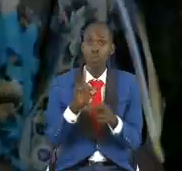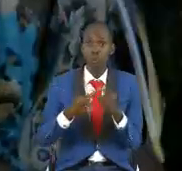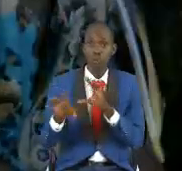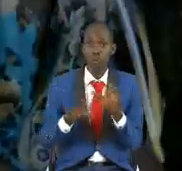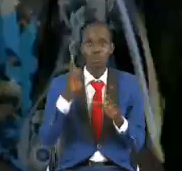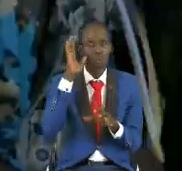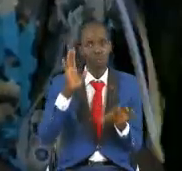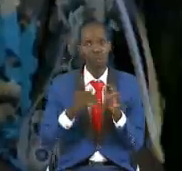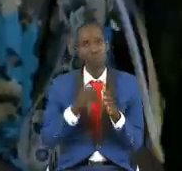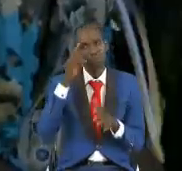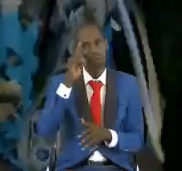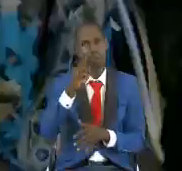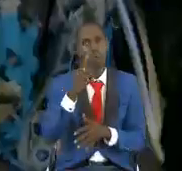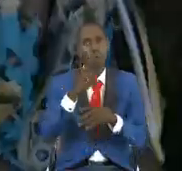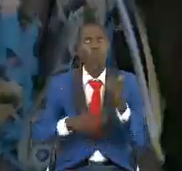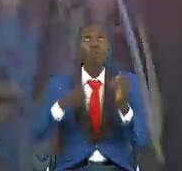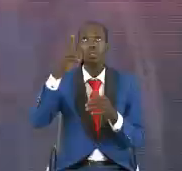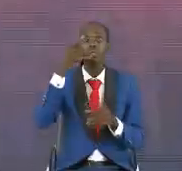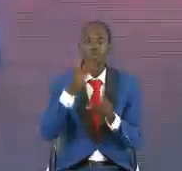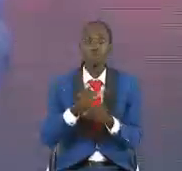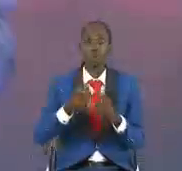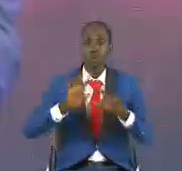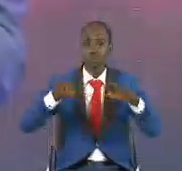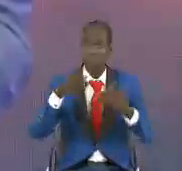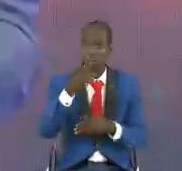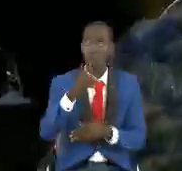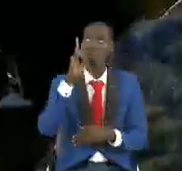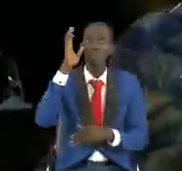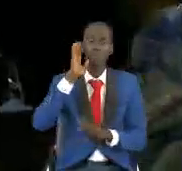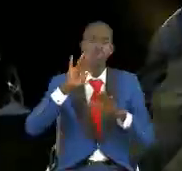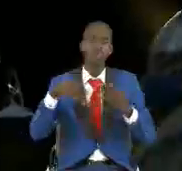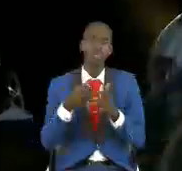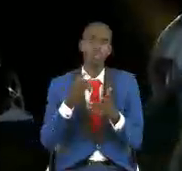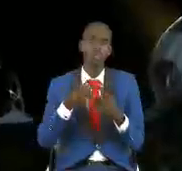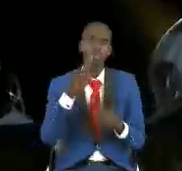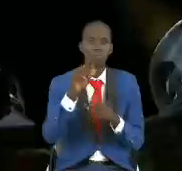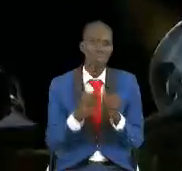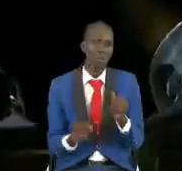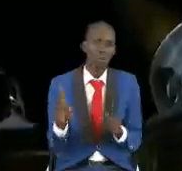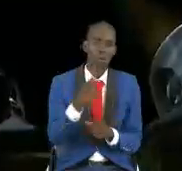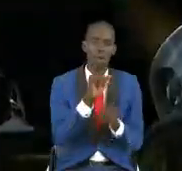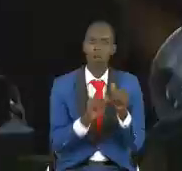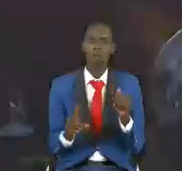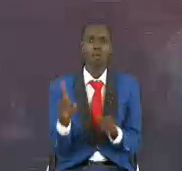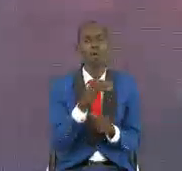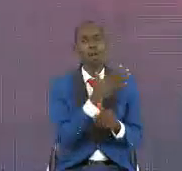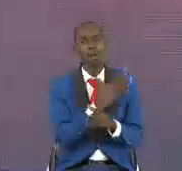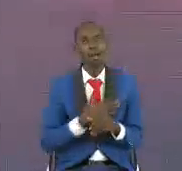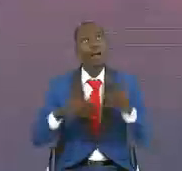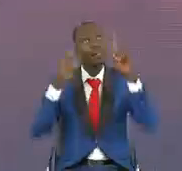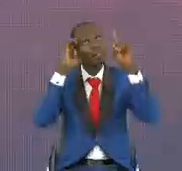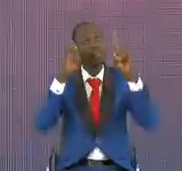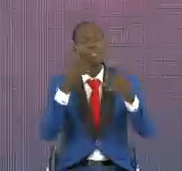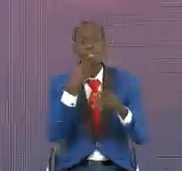you. What he said he will give you tonight, he'll give it to you. Everyone. And he says it's impossible